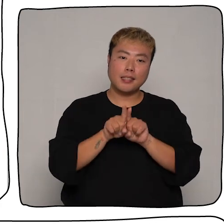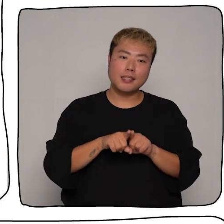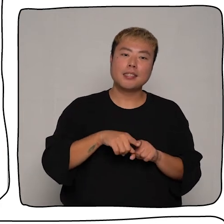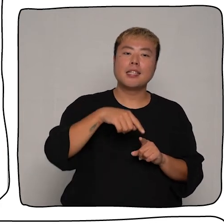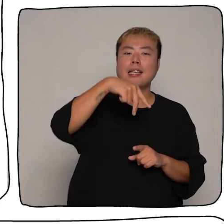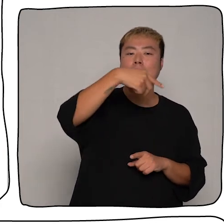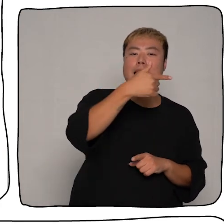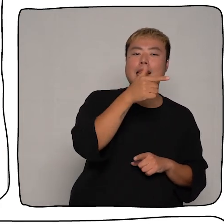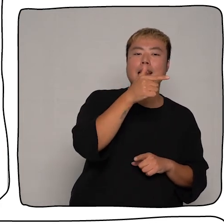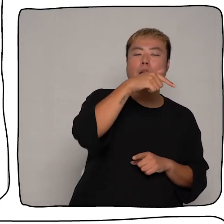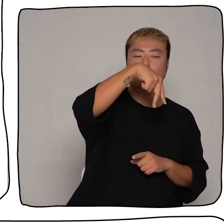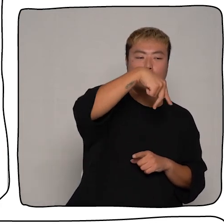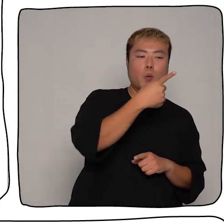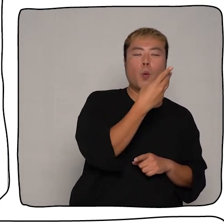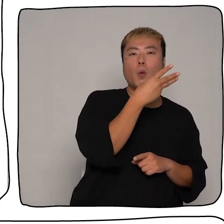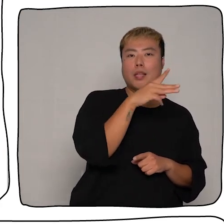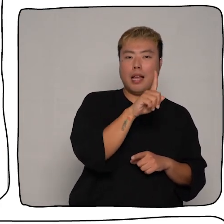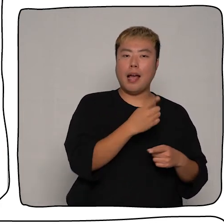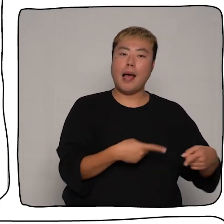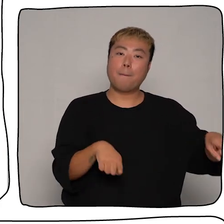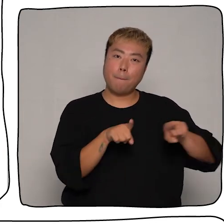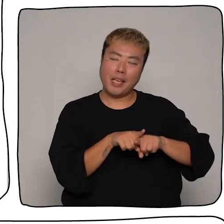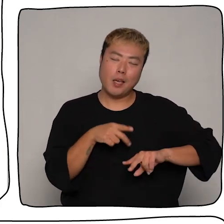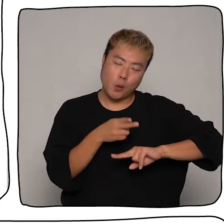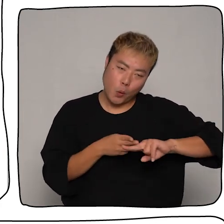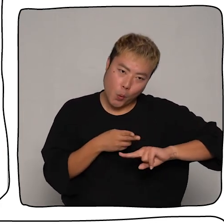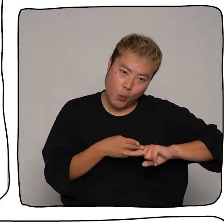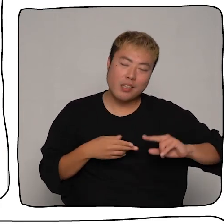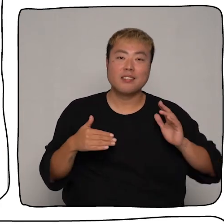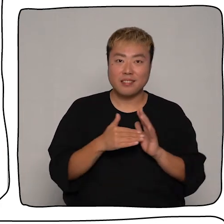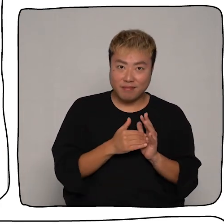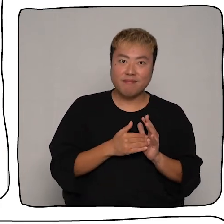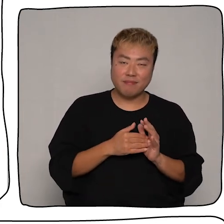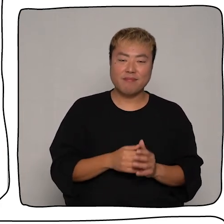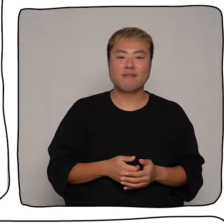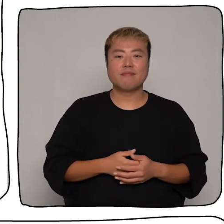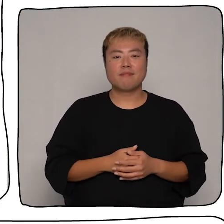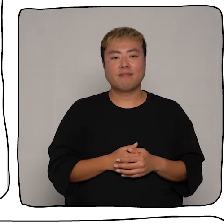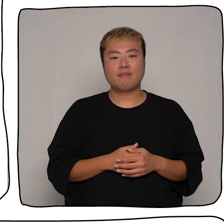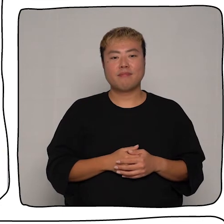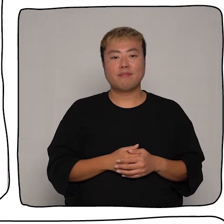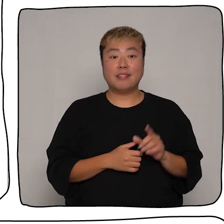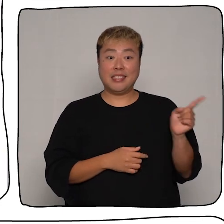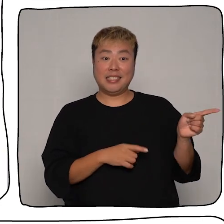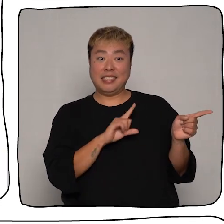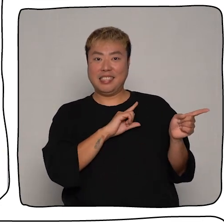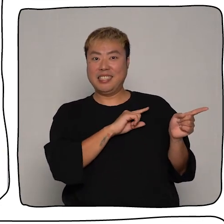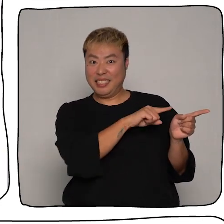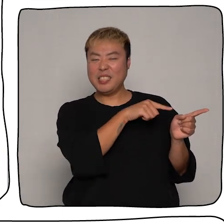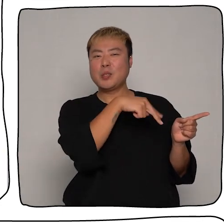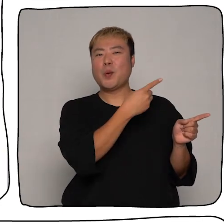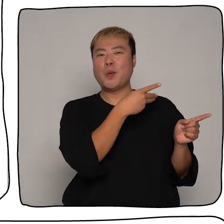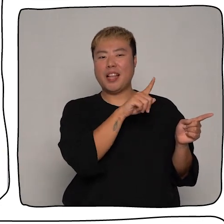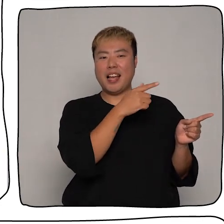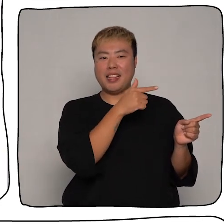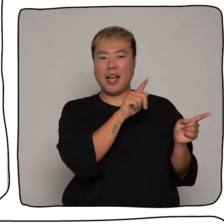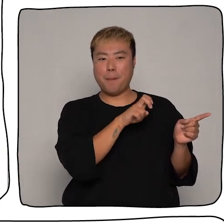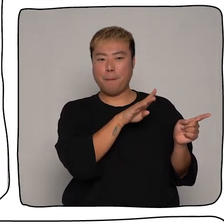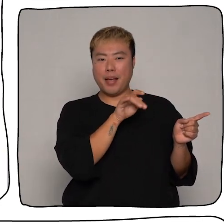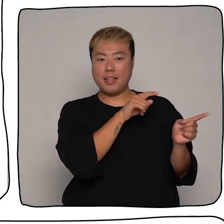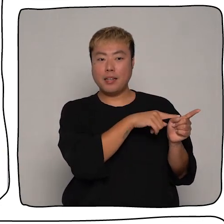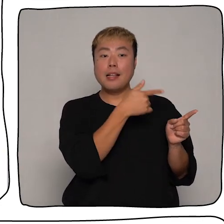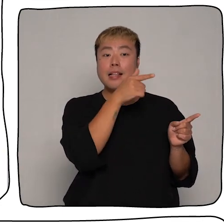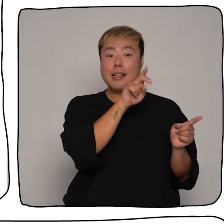we enjoyed cooking with Sota Namba. This is Namba, and he is